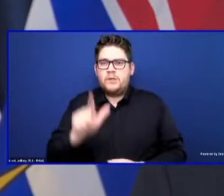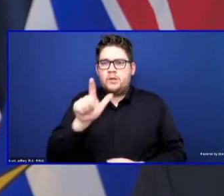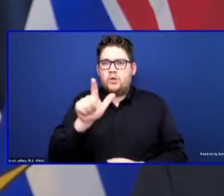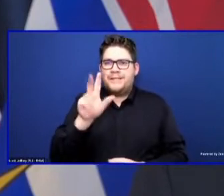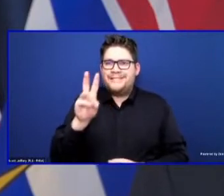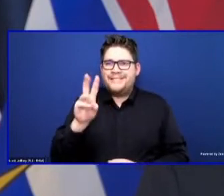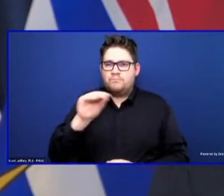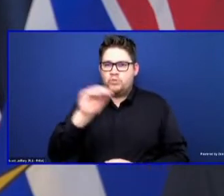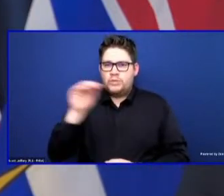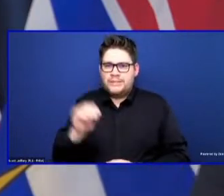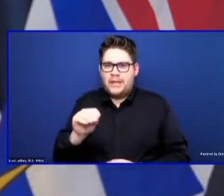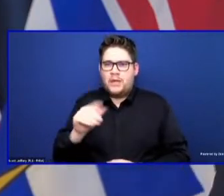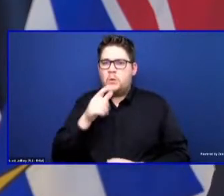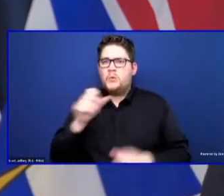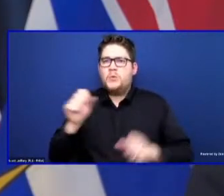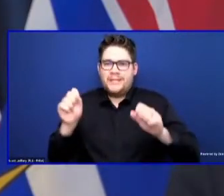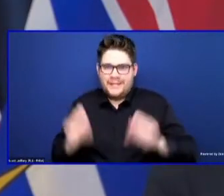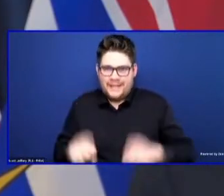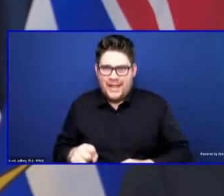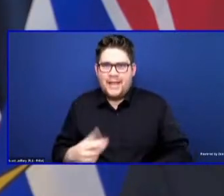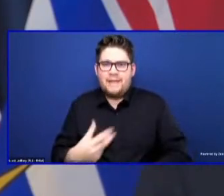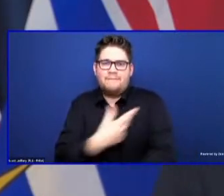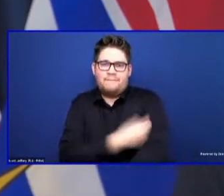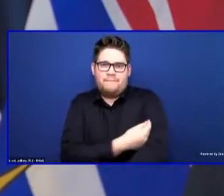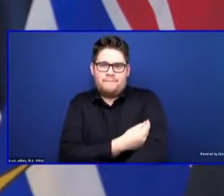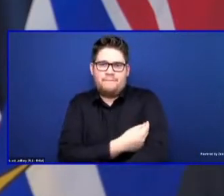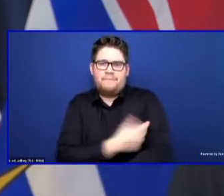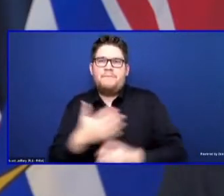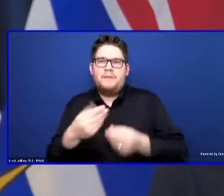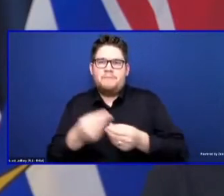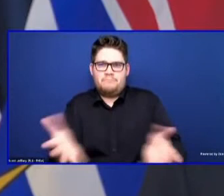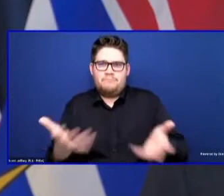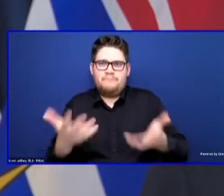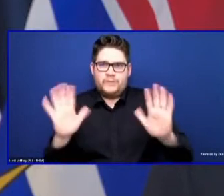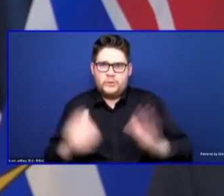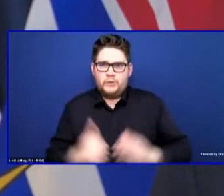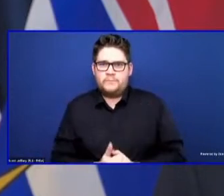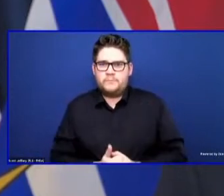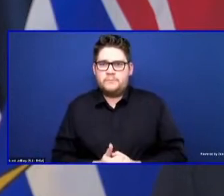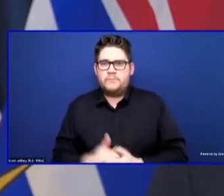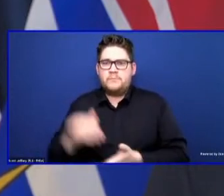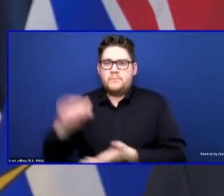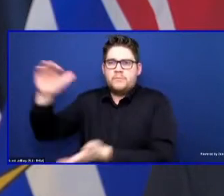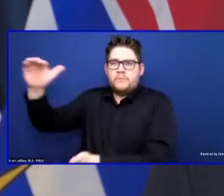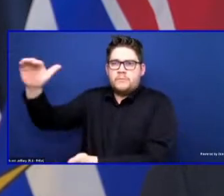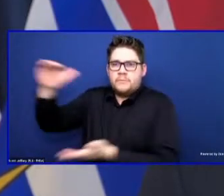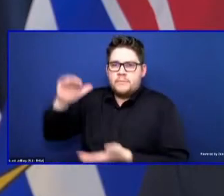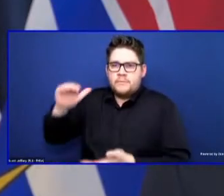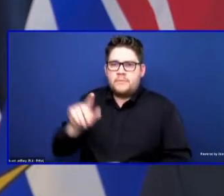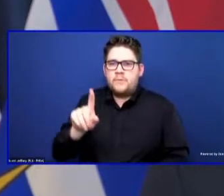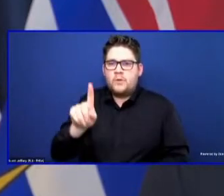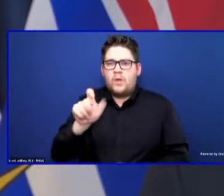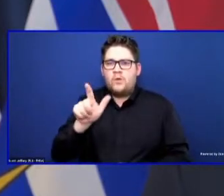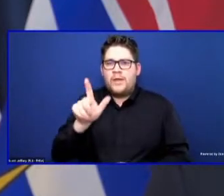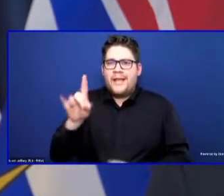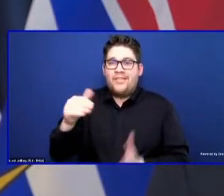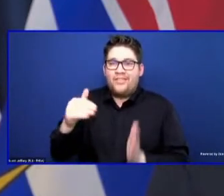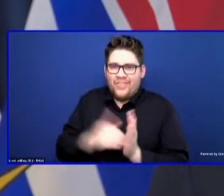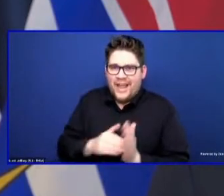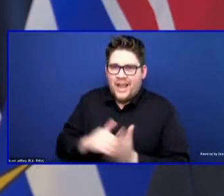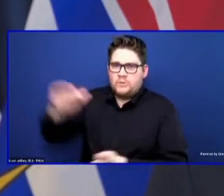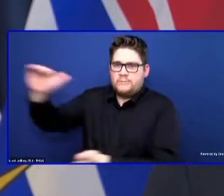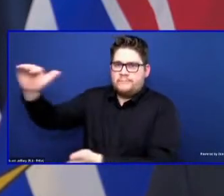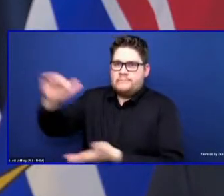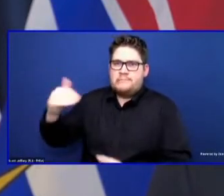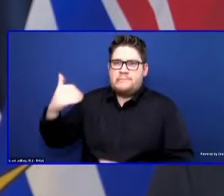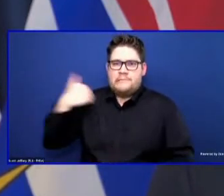million. This week we've received the 138,000 from over Monday Tuesday and Wednesday, the 138,000 doses